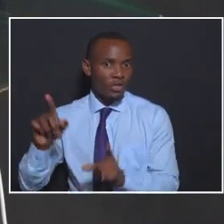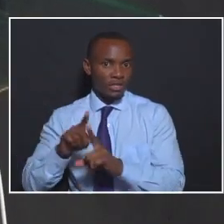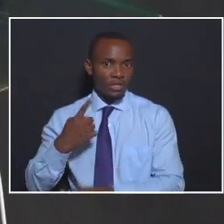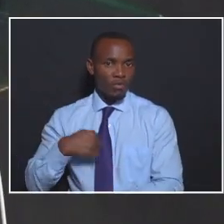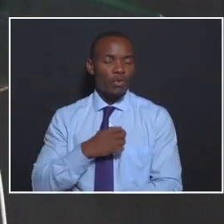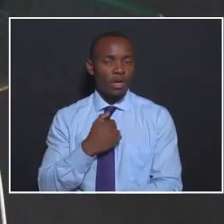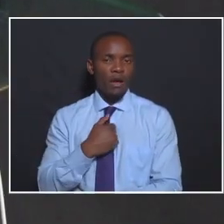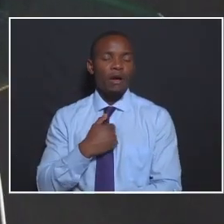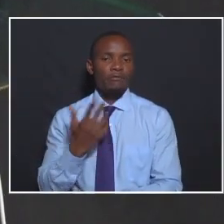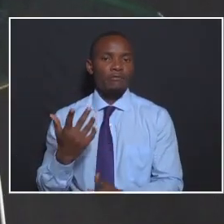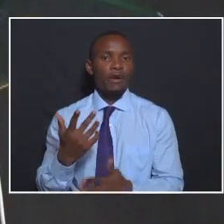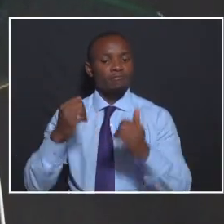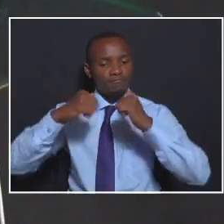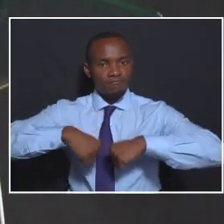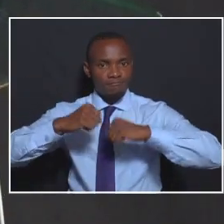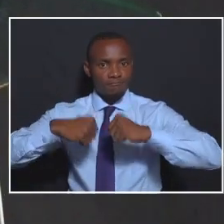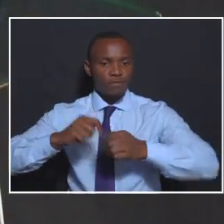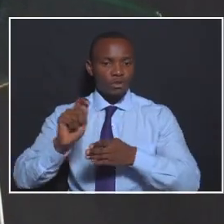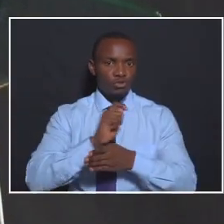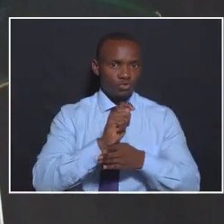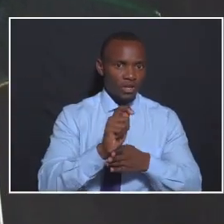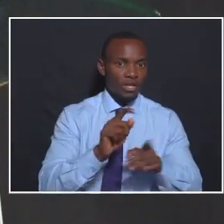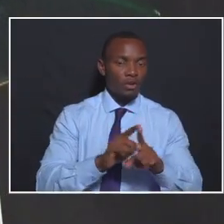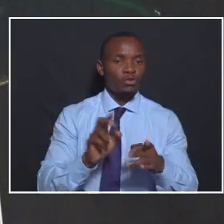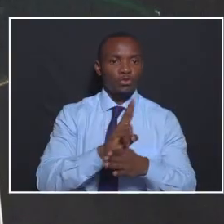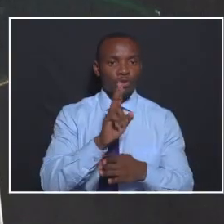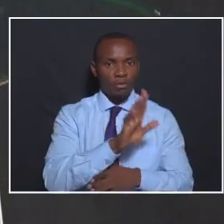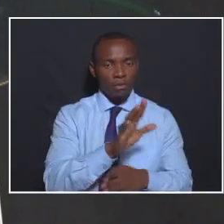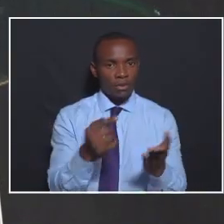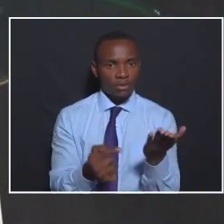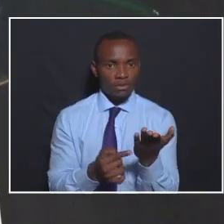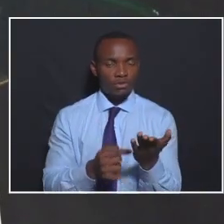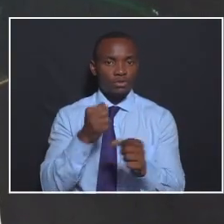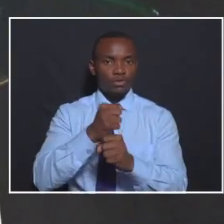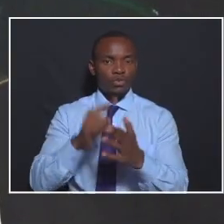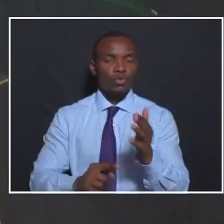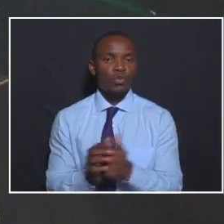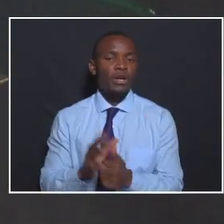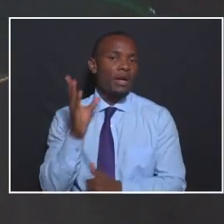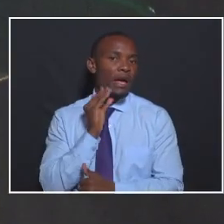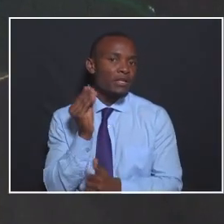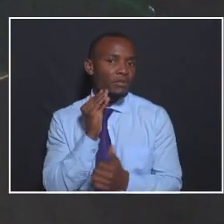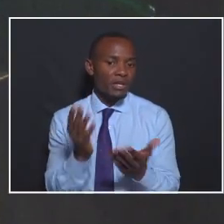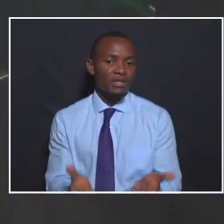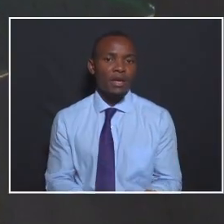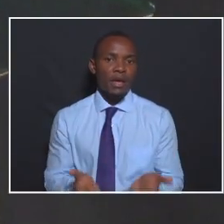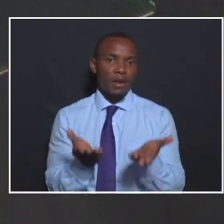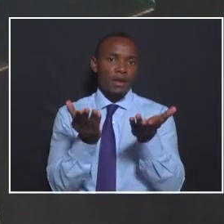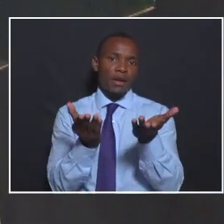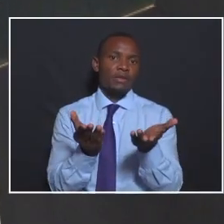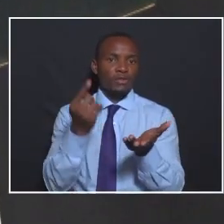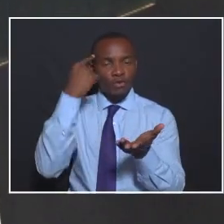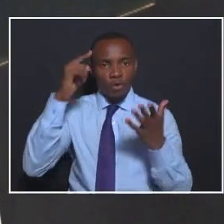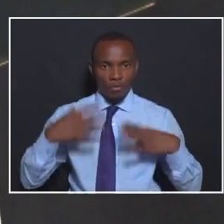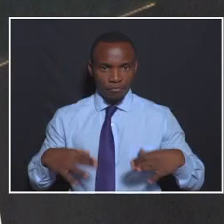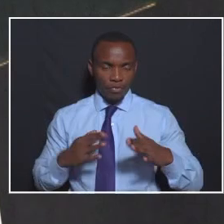do trainings, but also to use their technology to enhance experiences of audiences across the